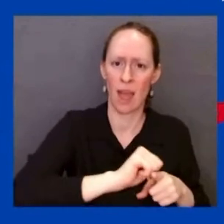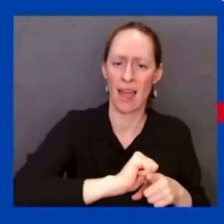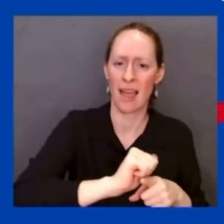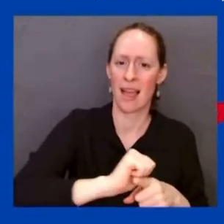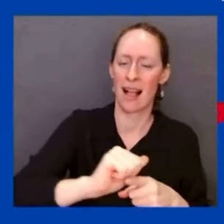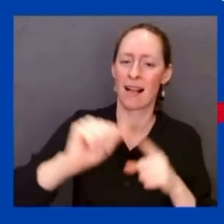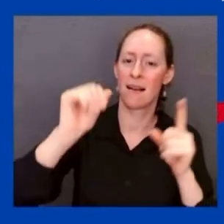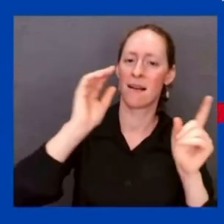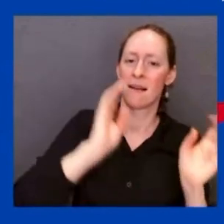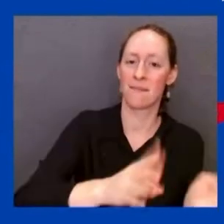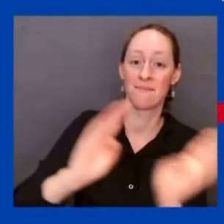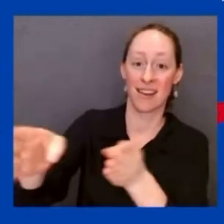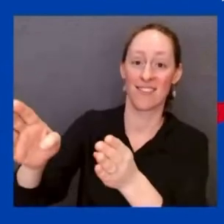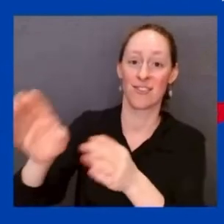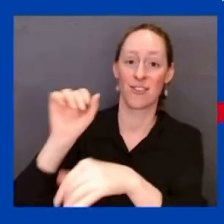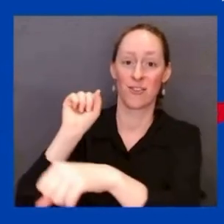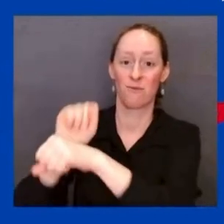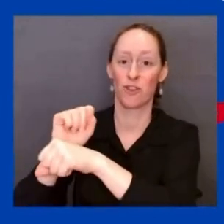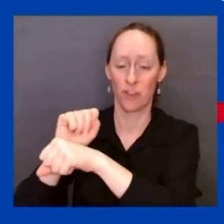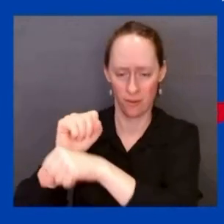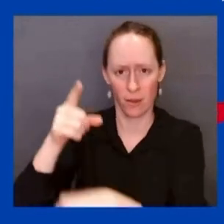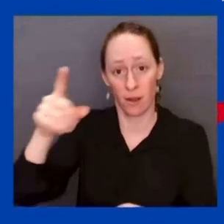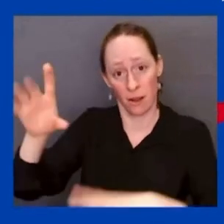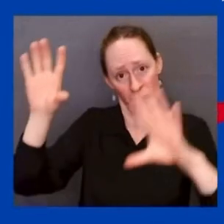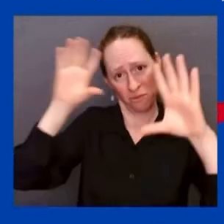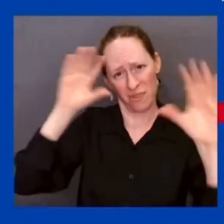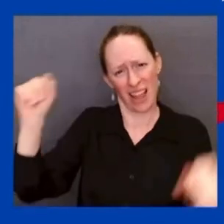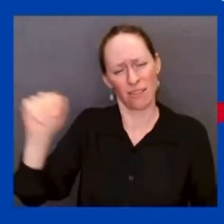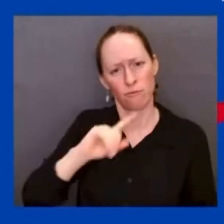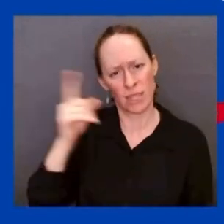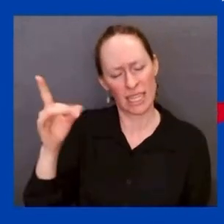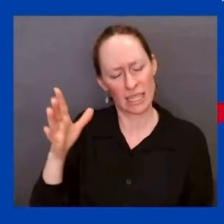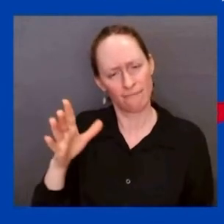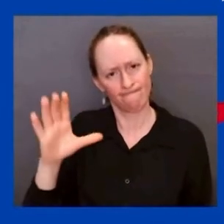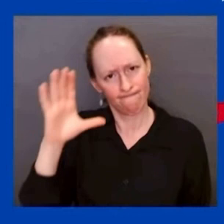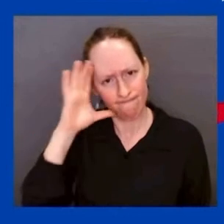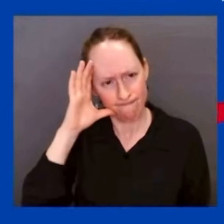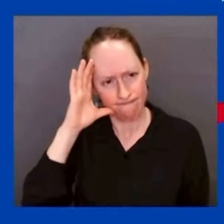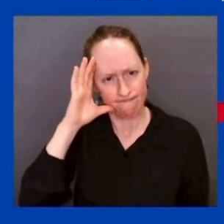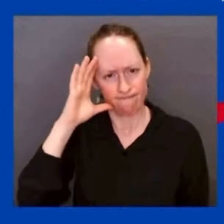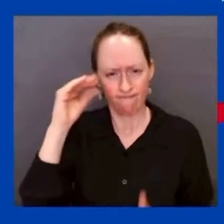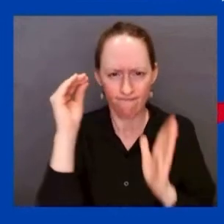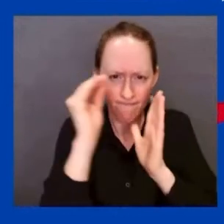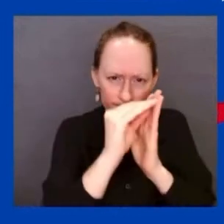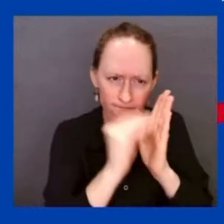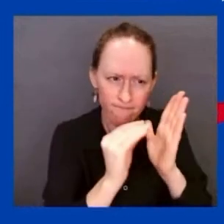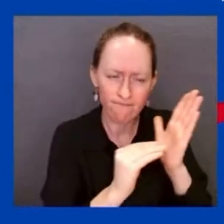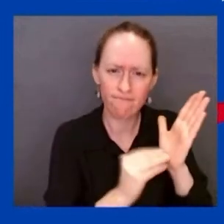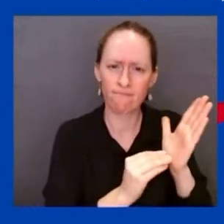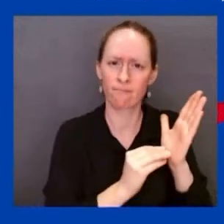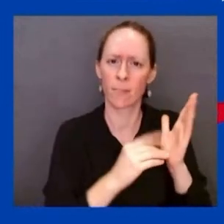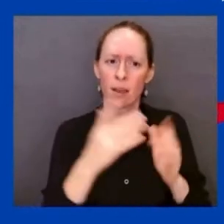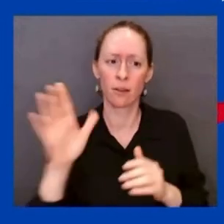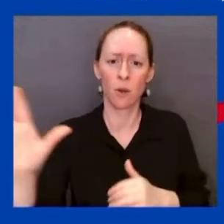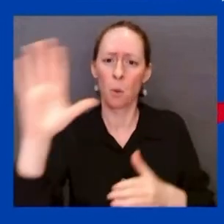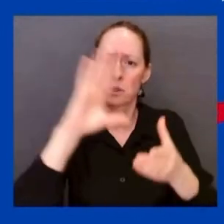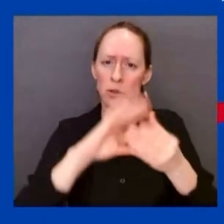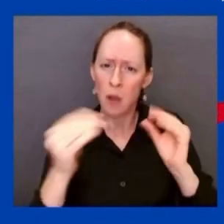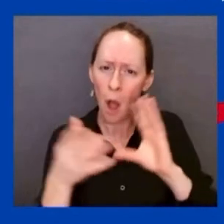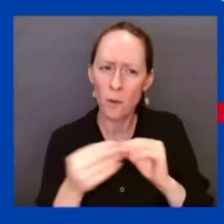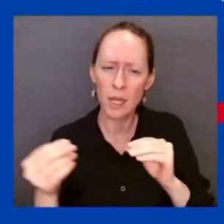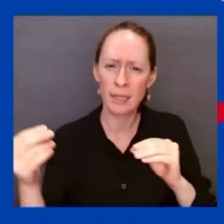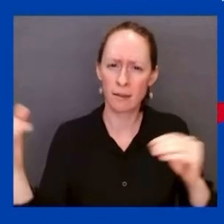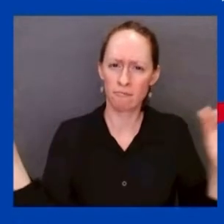heard about, the gun control, the, you know, keeping our students safe, mental health in